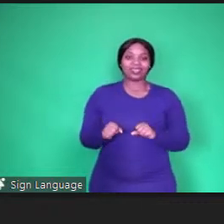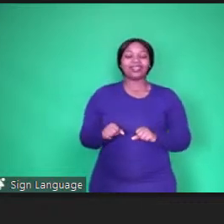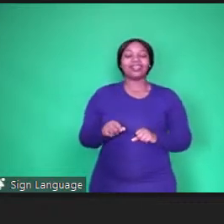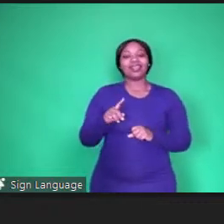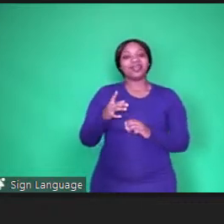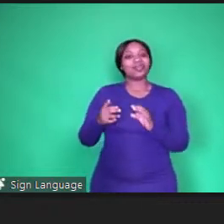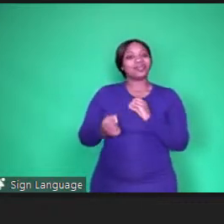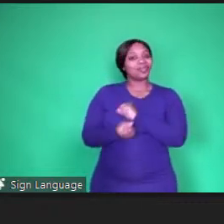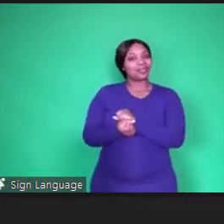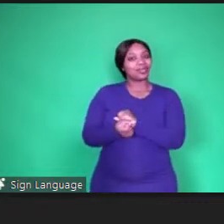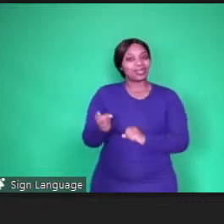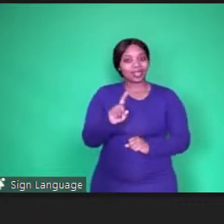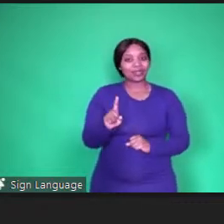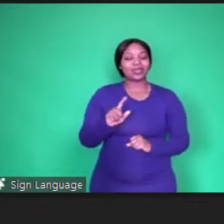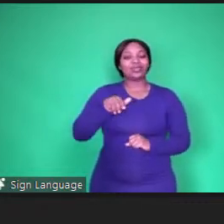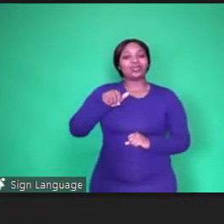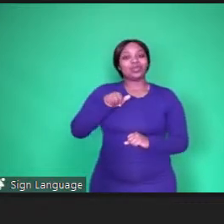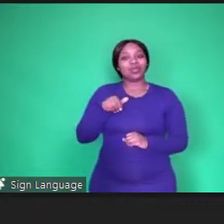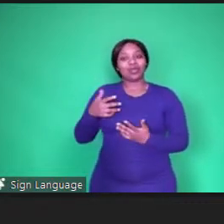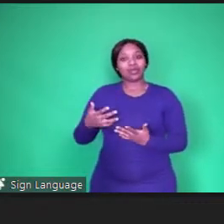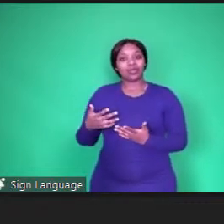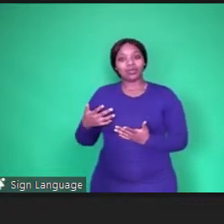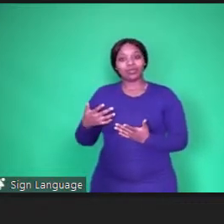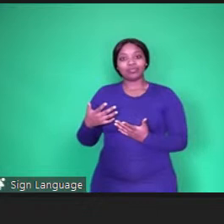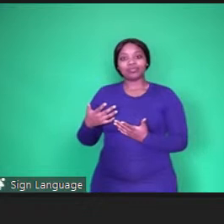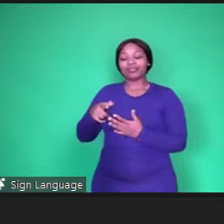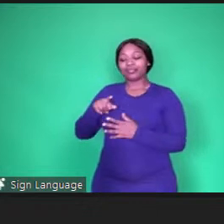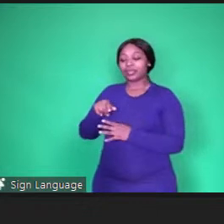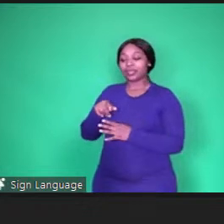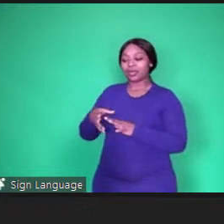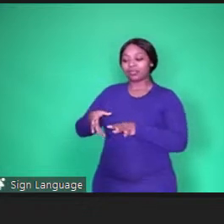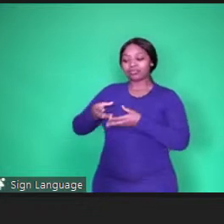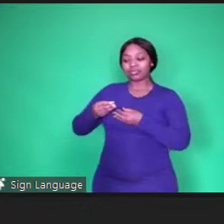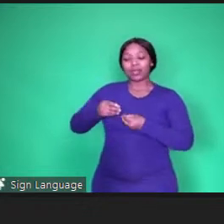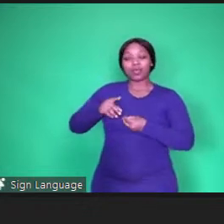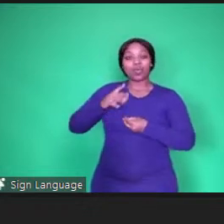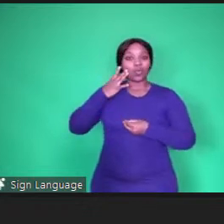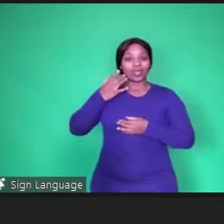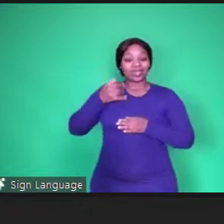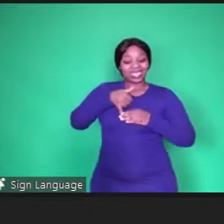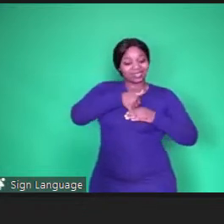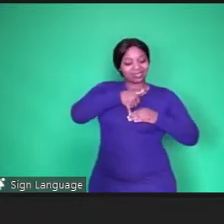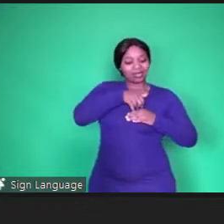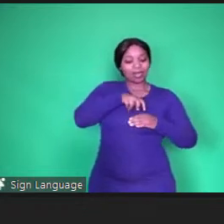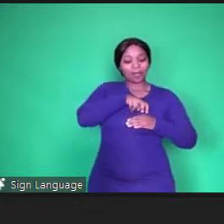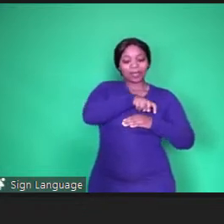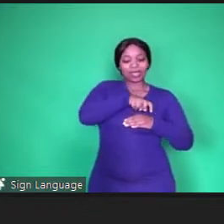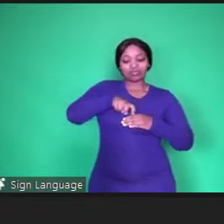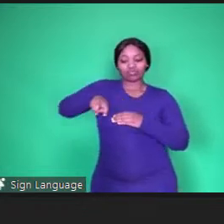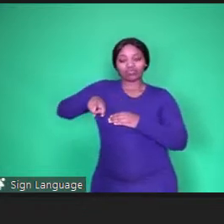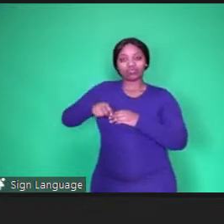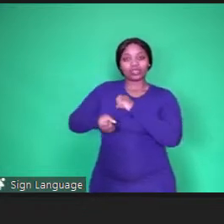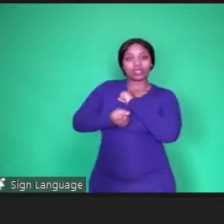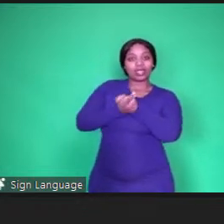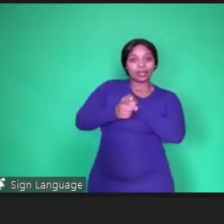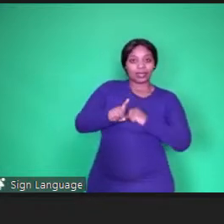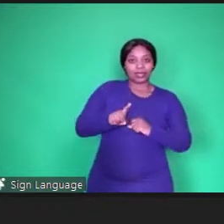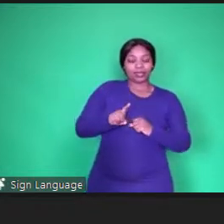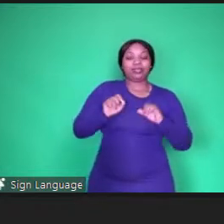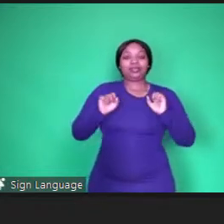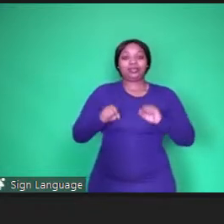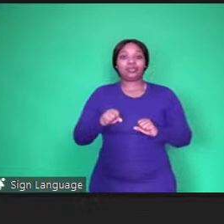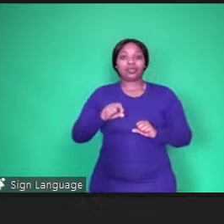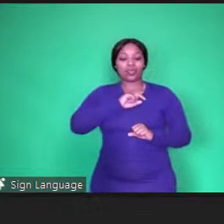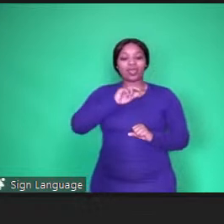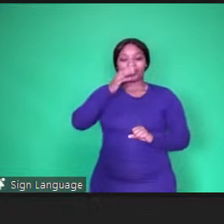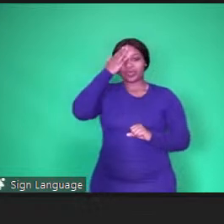to livelihoods when this internal migration takes place. We know that there is a lot of internal migration